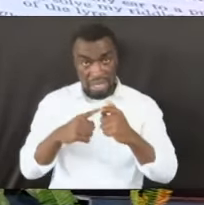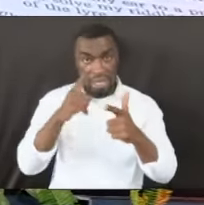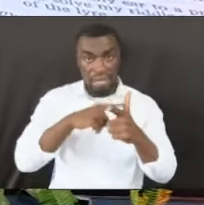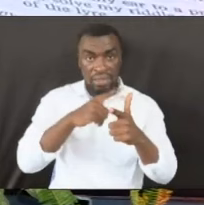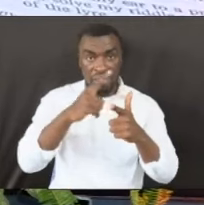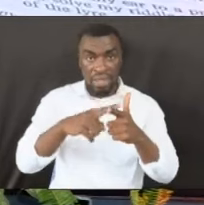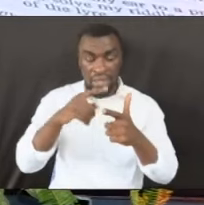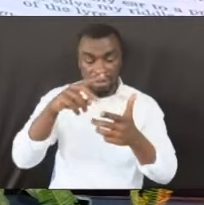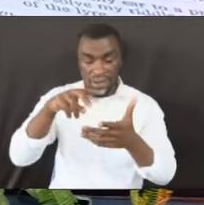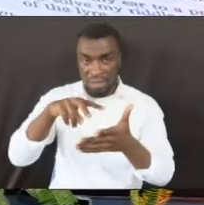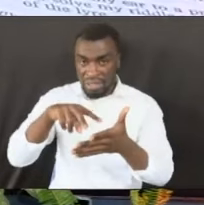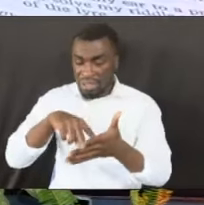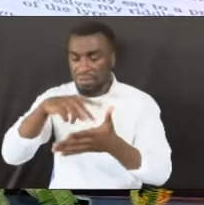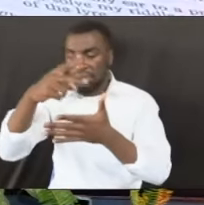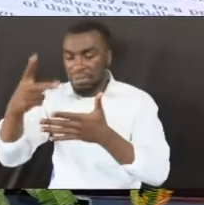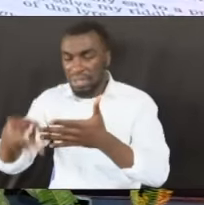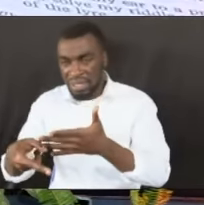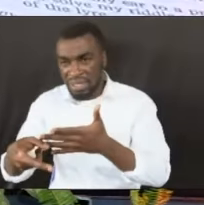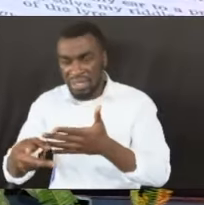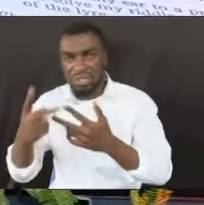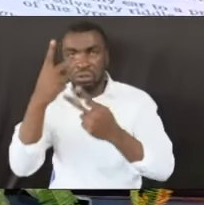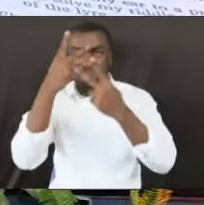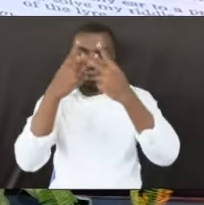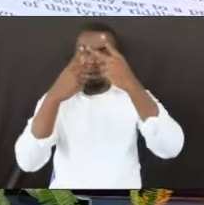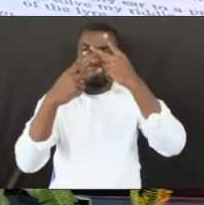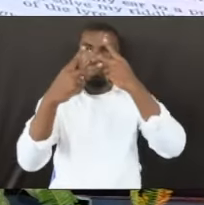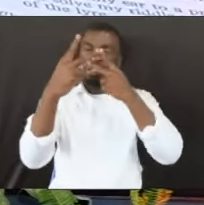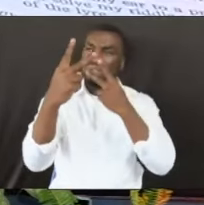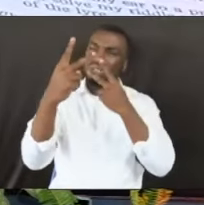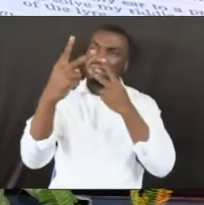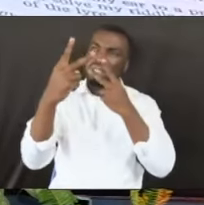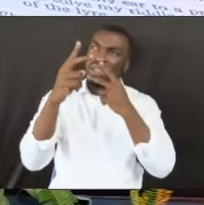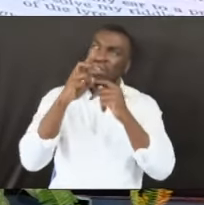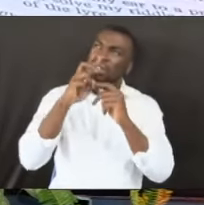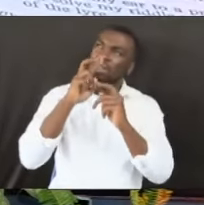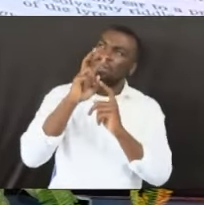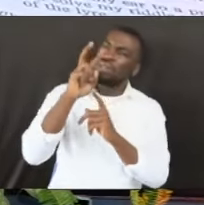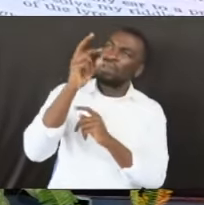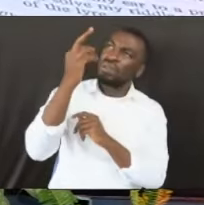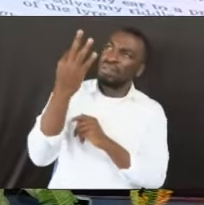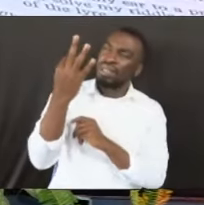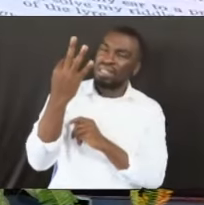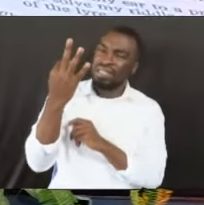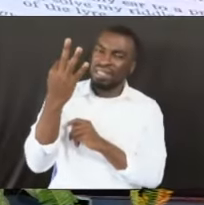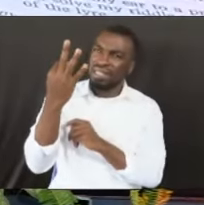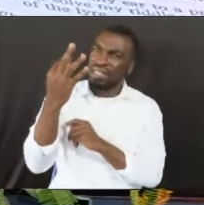a vision. And she saw three distinct things in the vision.